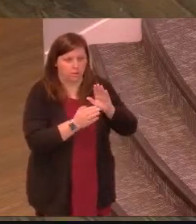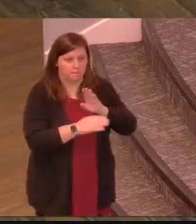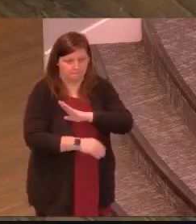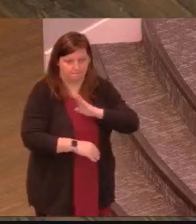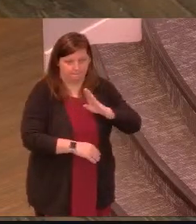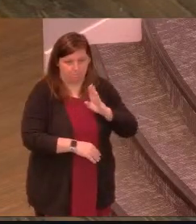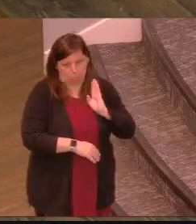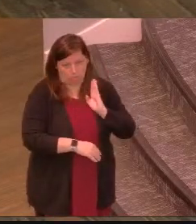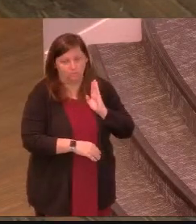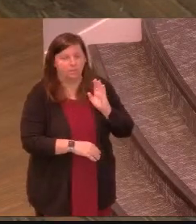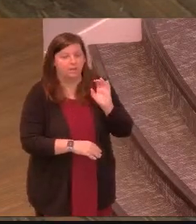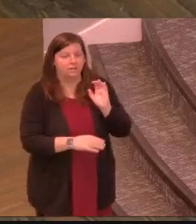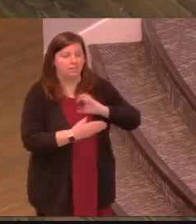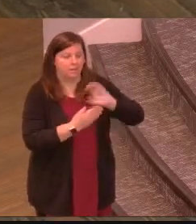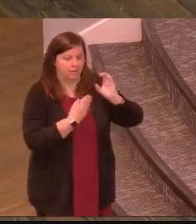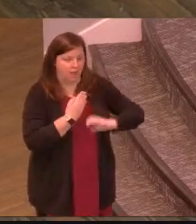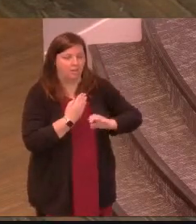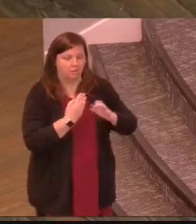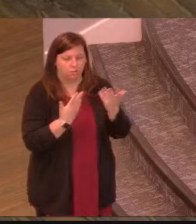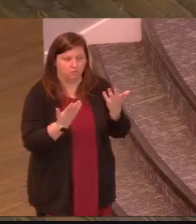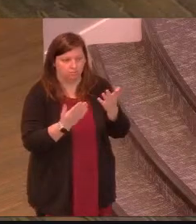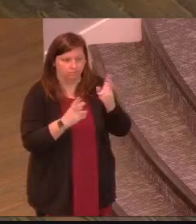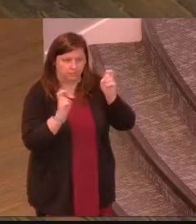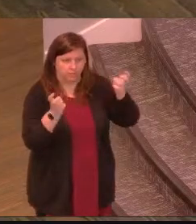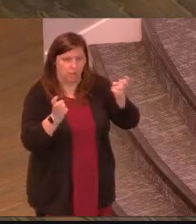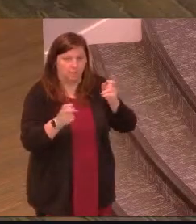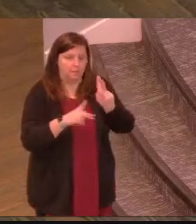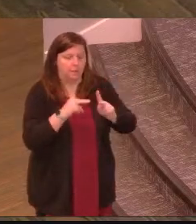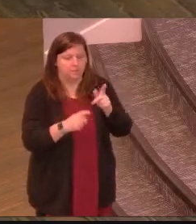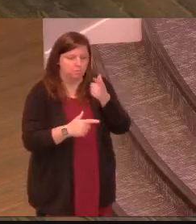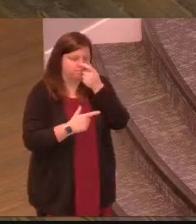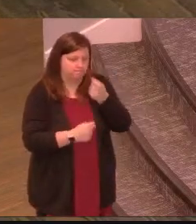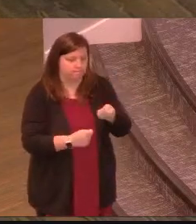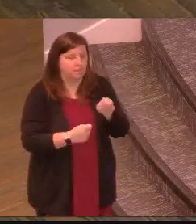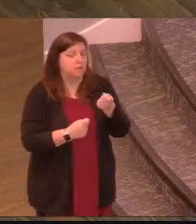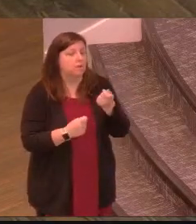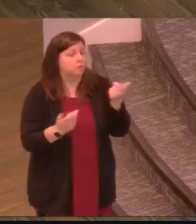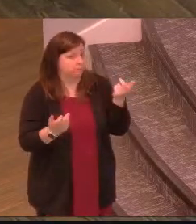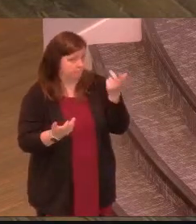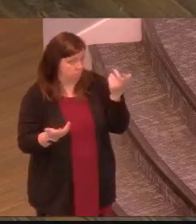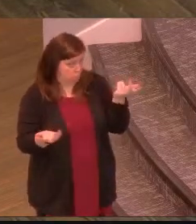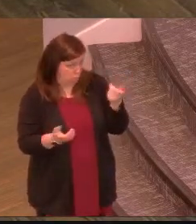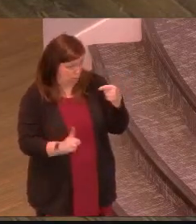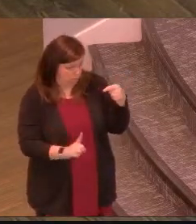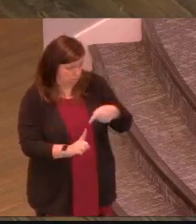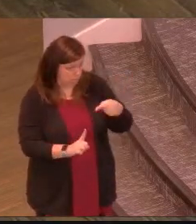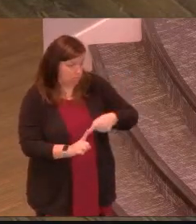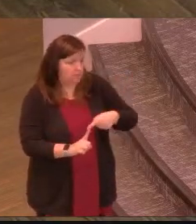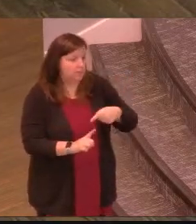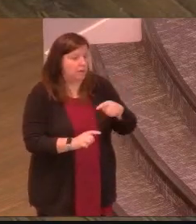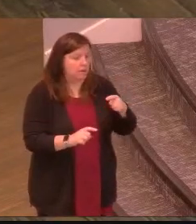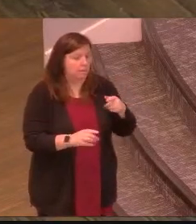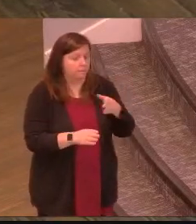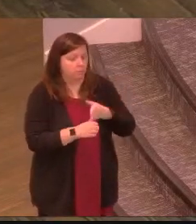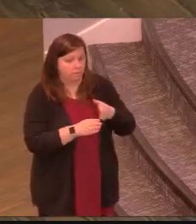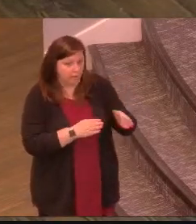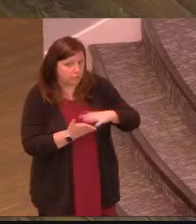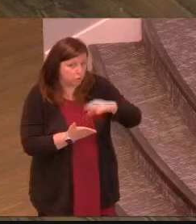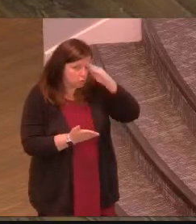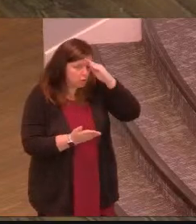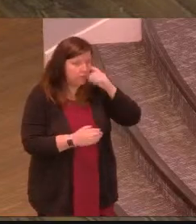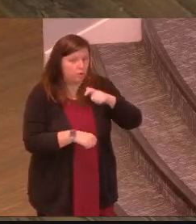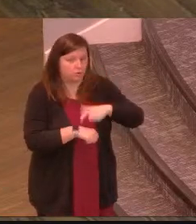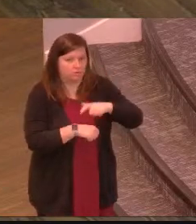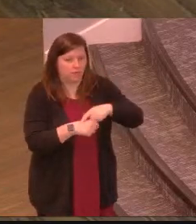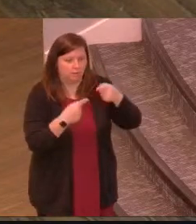of it revolves around professional learning, but it also revolves around time within the day for professional learning or PLCs,